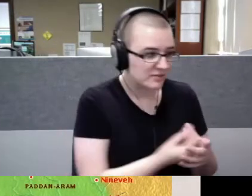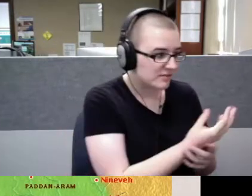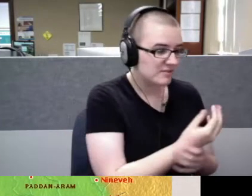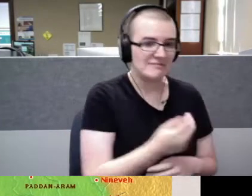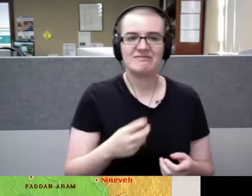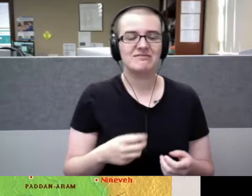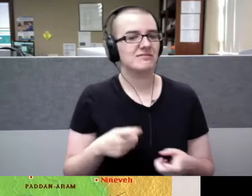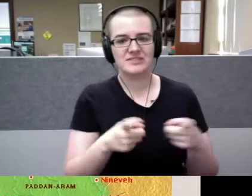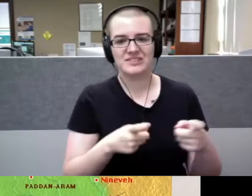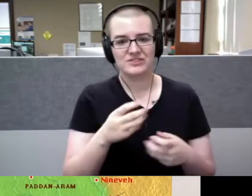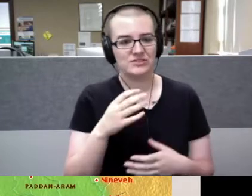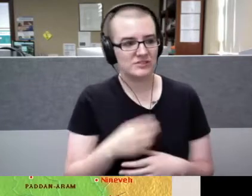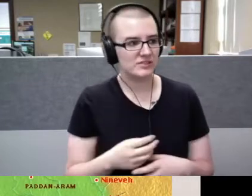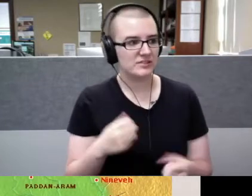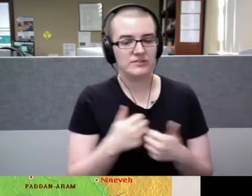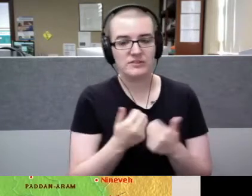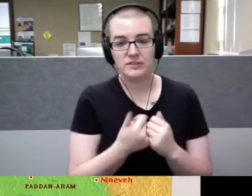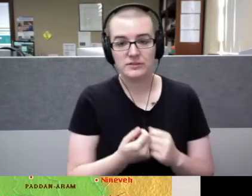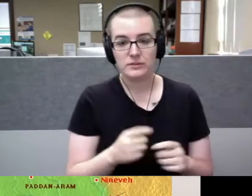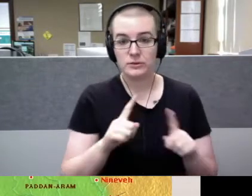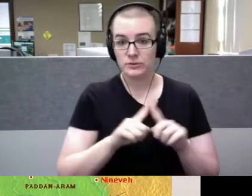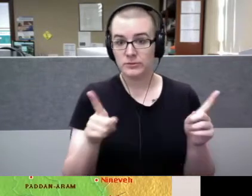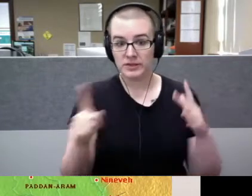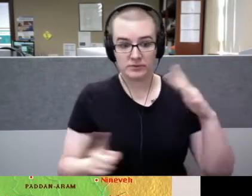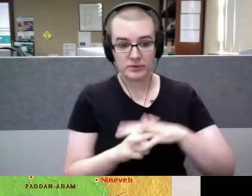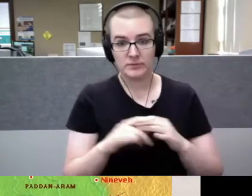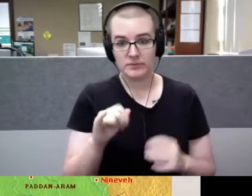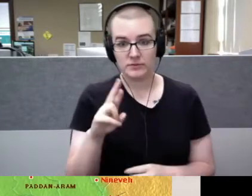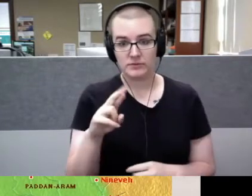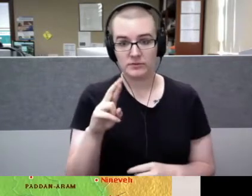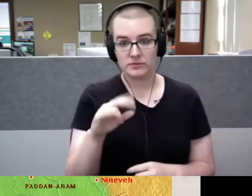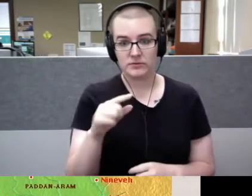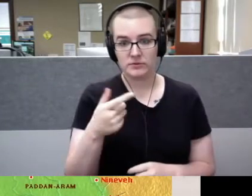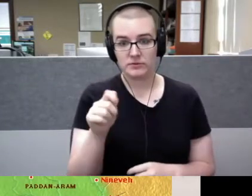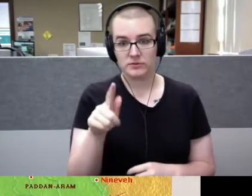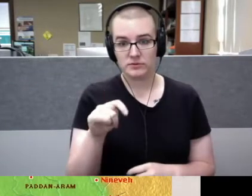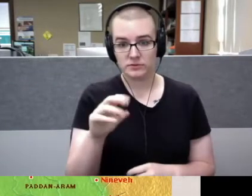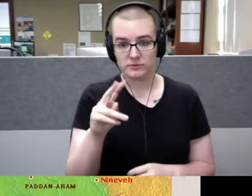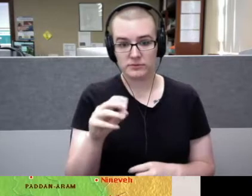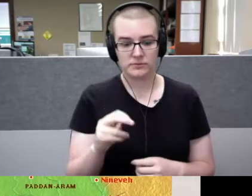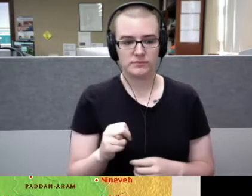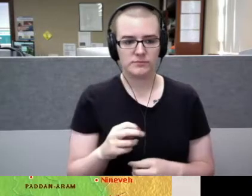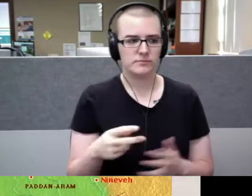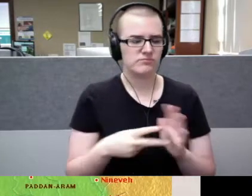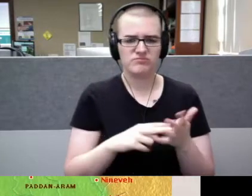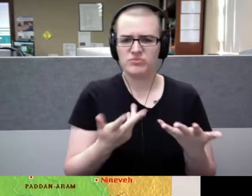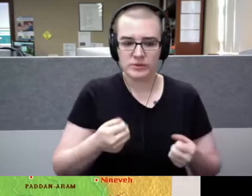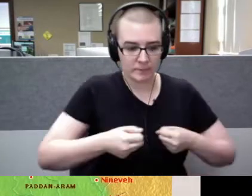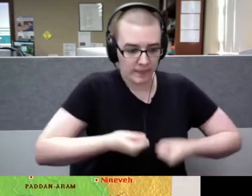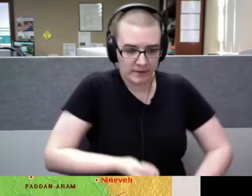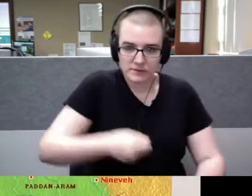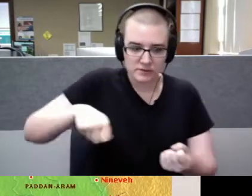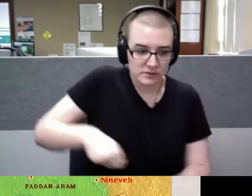farm until you can use irrigation. And again, irrigation is basically digging ditches and trenches that